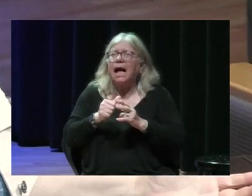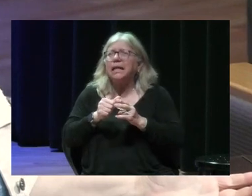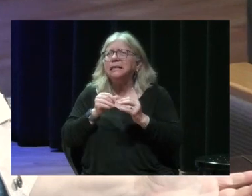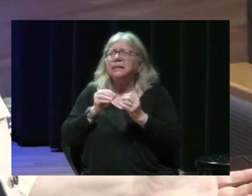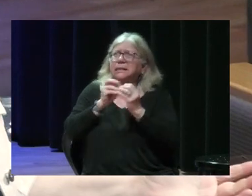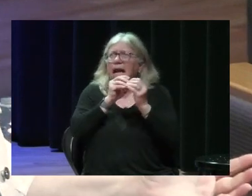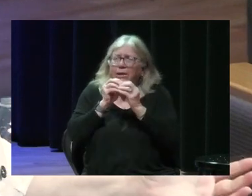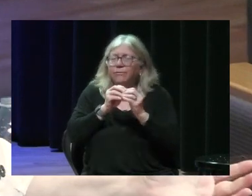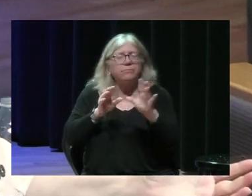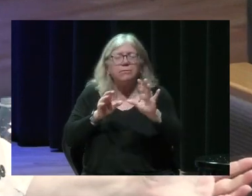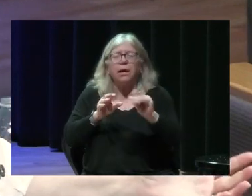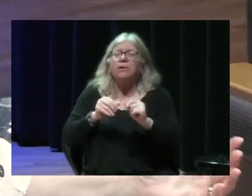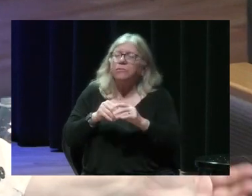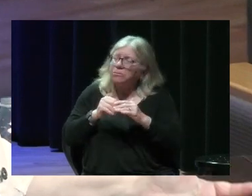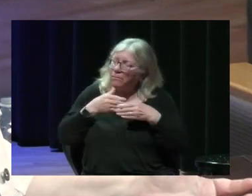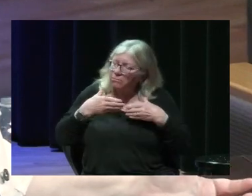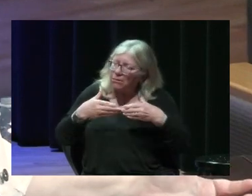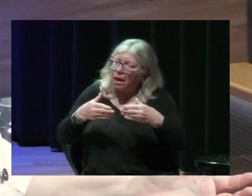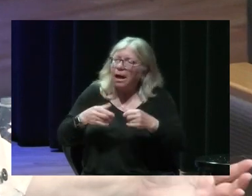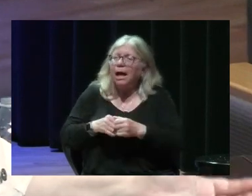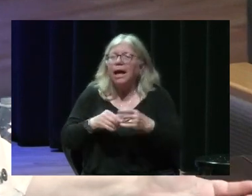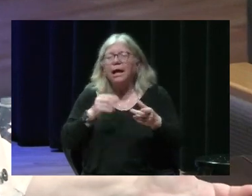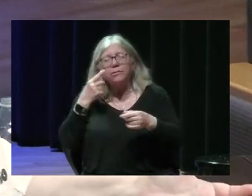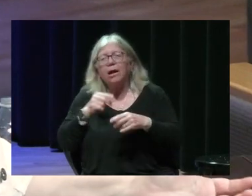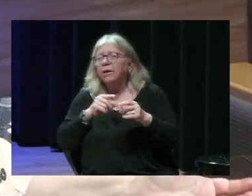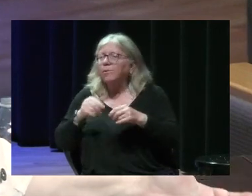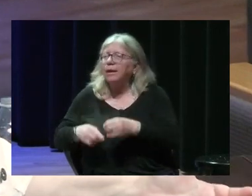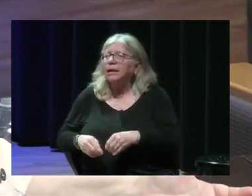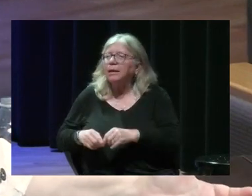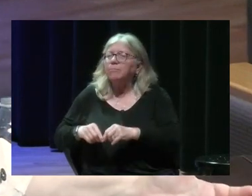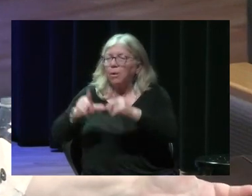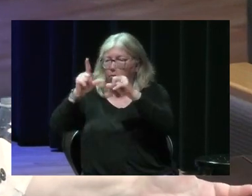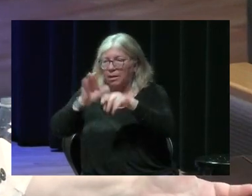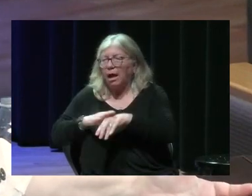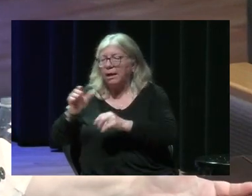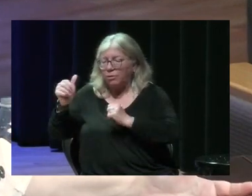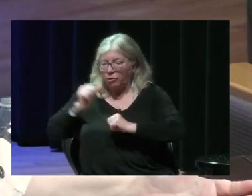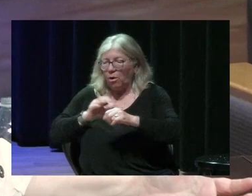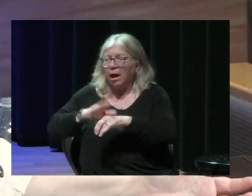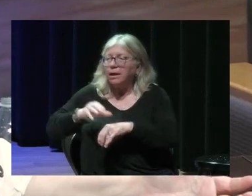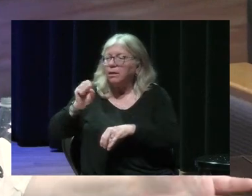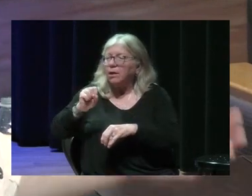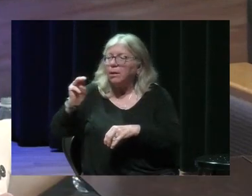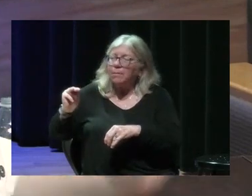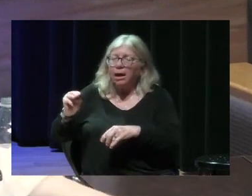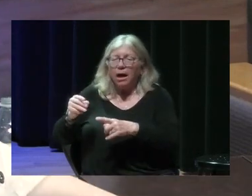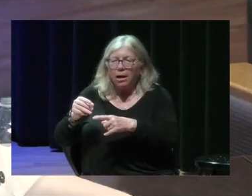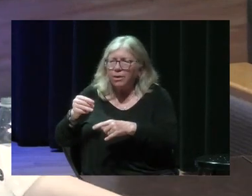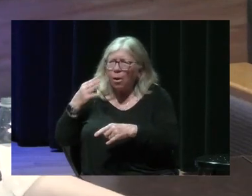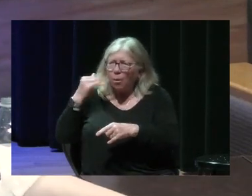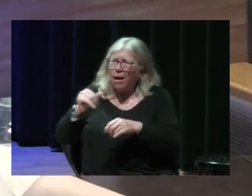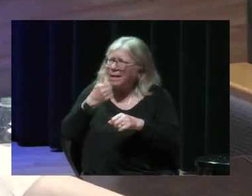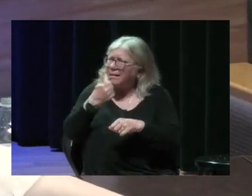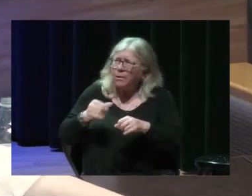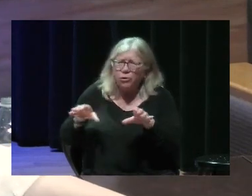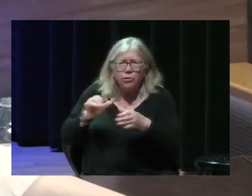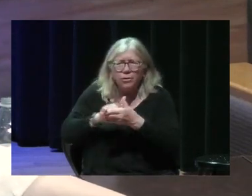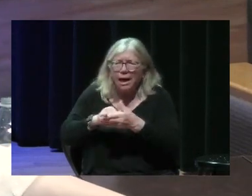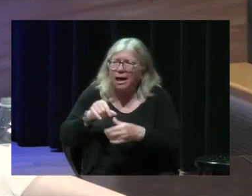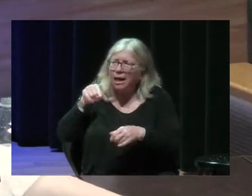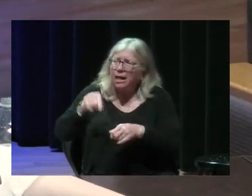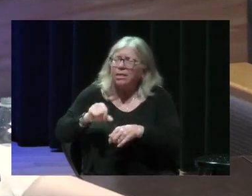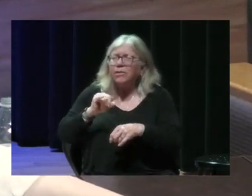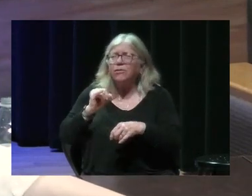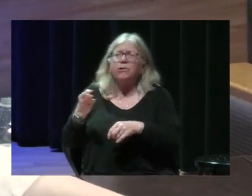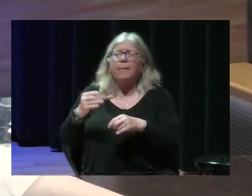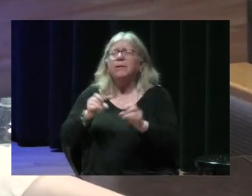him. And when I saw the replies to where he posted about our show on his social media, I just thought, why does anybody do this? This job is